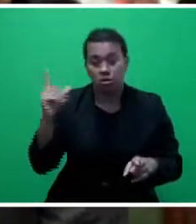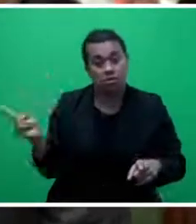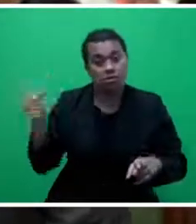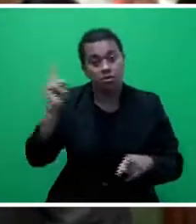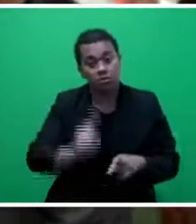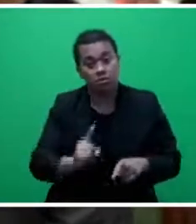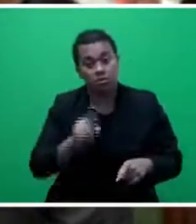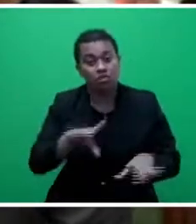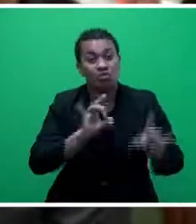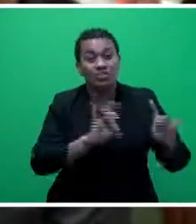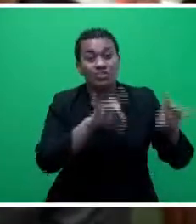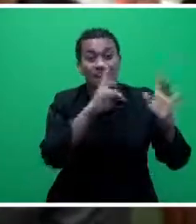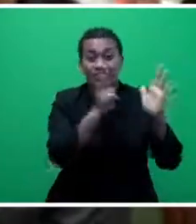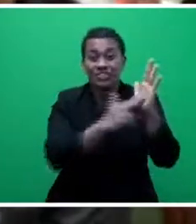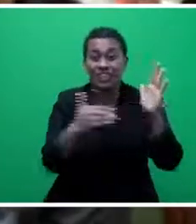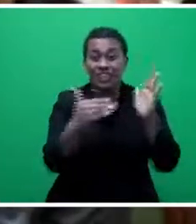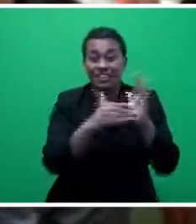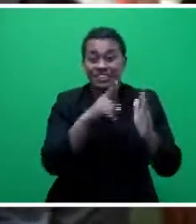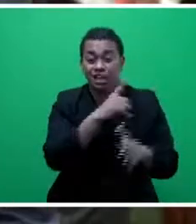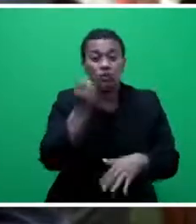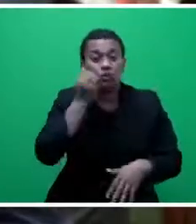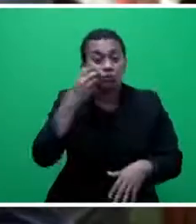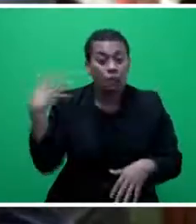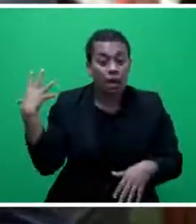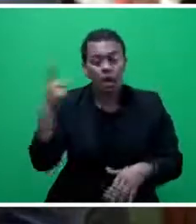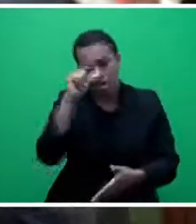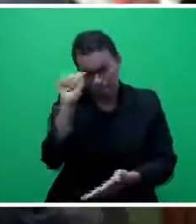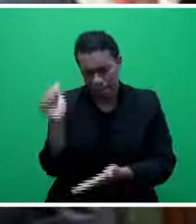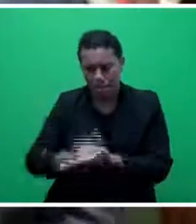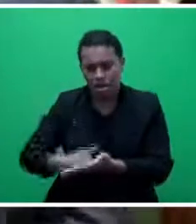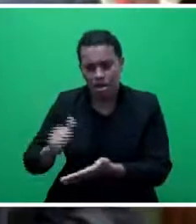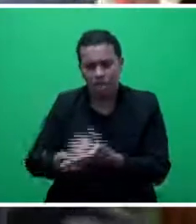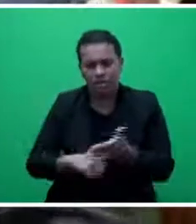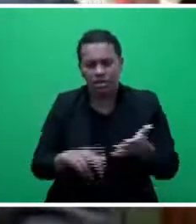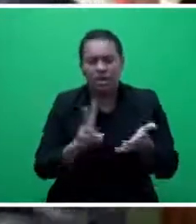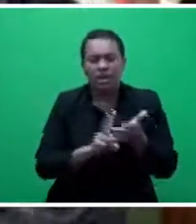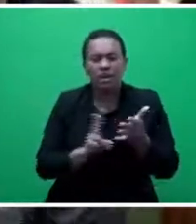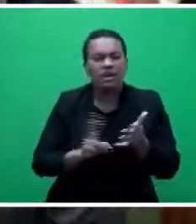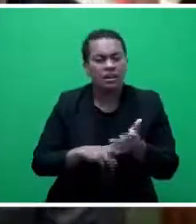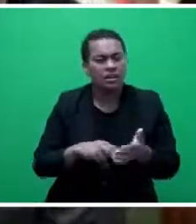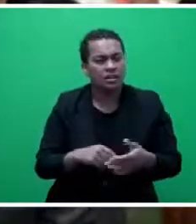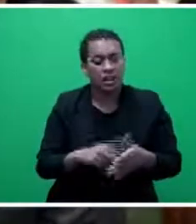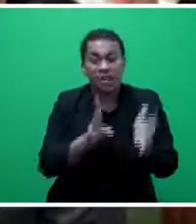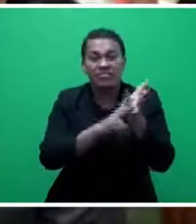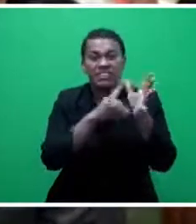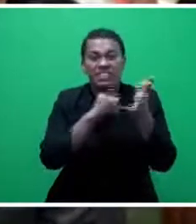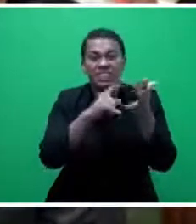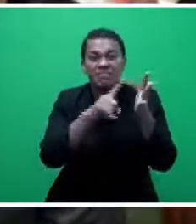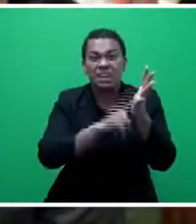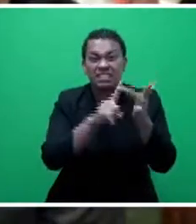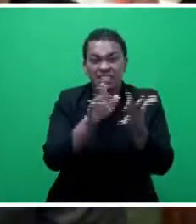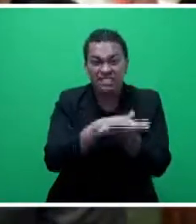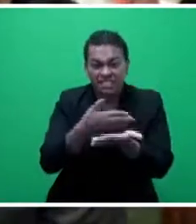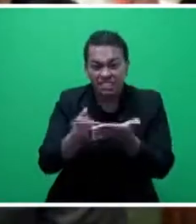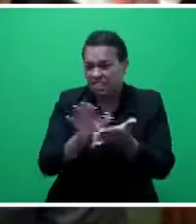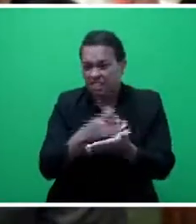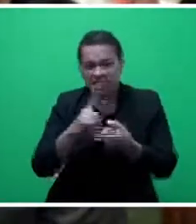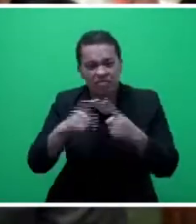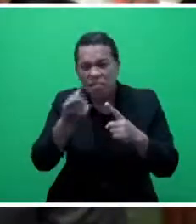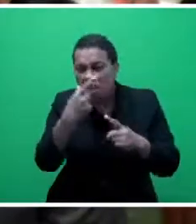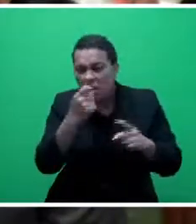Zealand, you can actually buy vitamin C at the supermarket. You can buy various vitamin pills, buy it off the shelf.